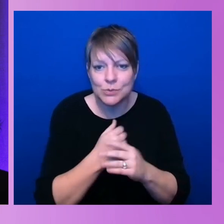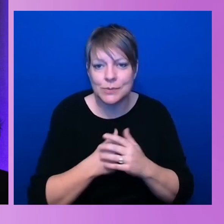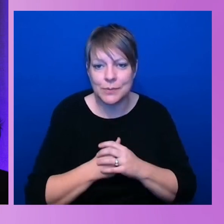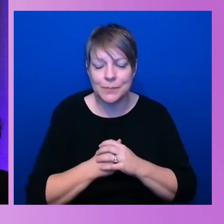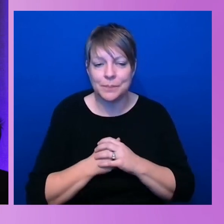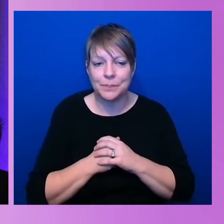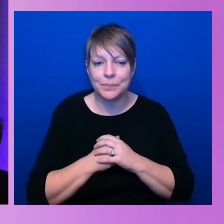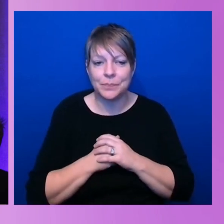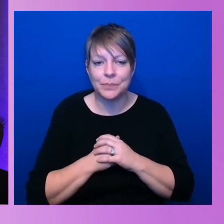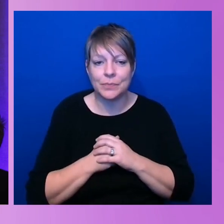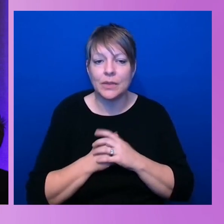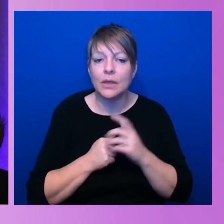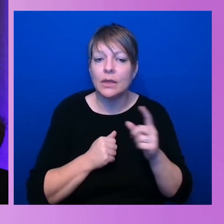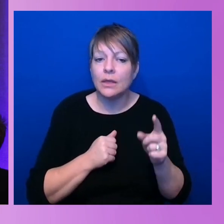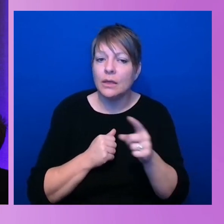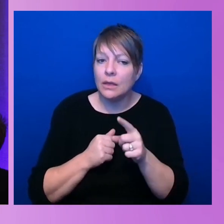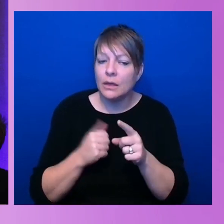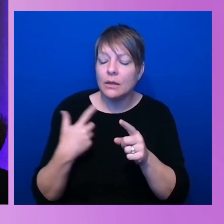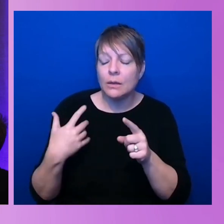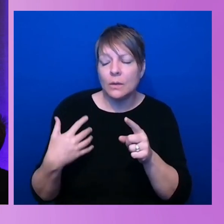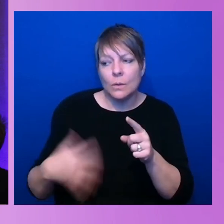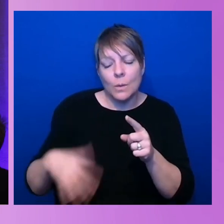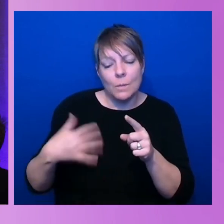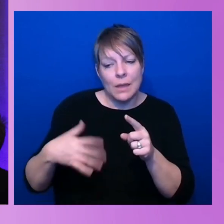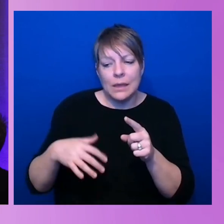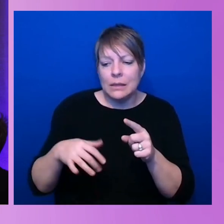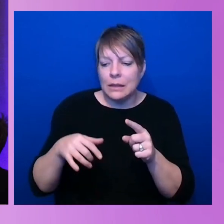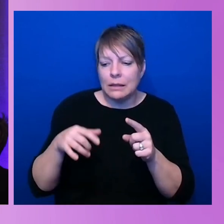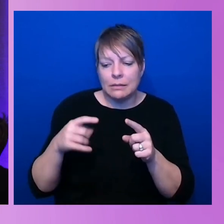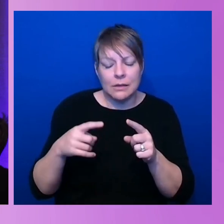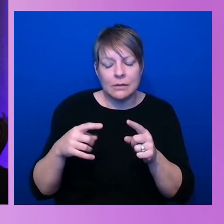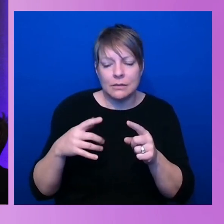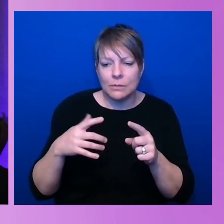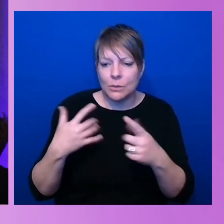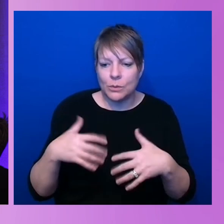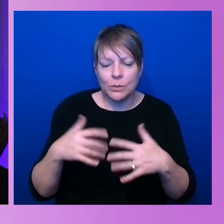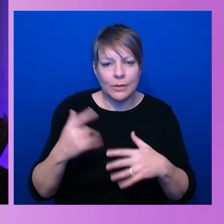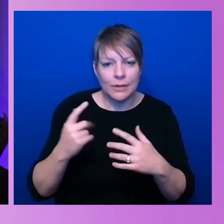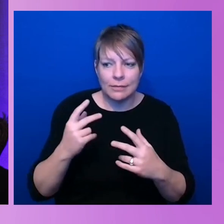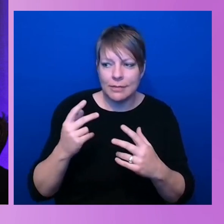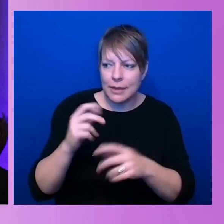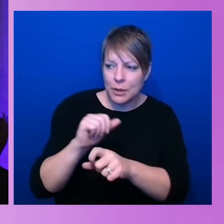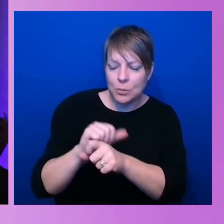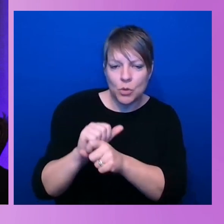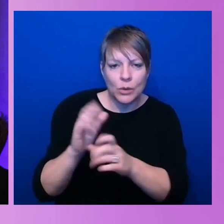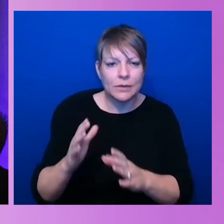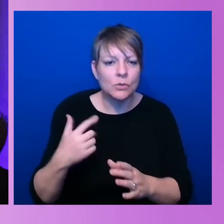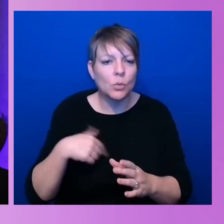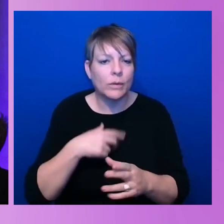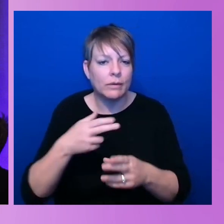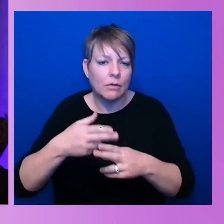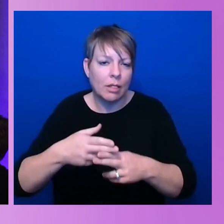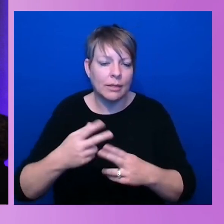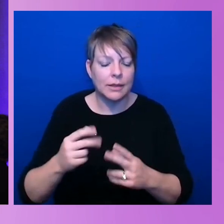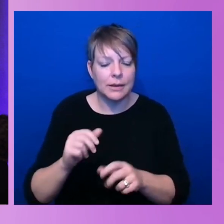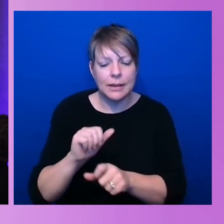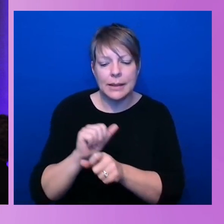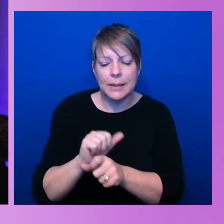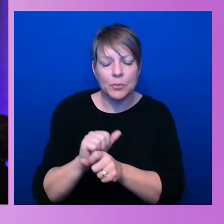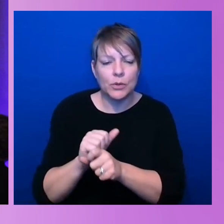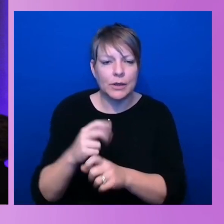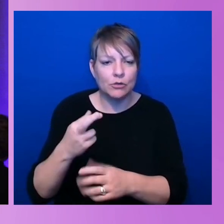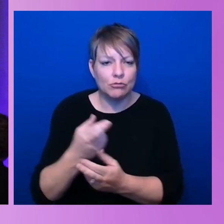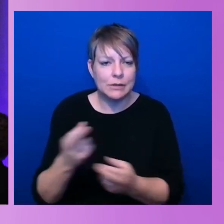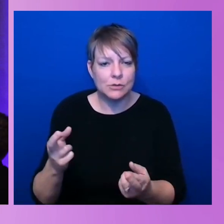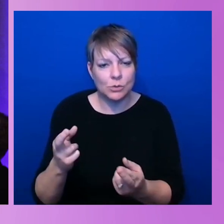it has been so amazing, this powerful voice from our employees. We call them employee resource groups at Microsoft, but that has been one of